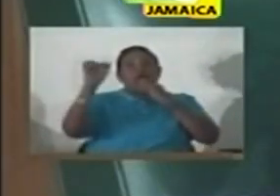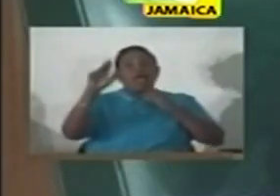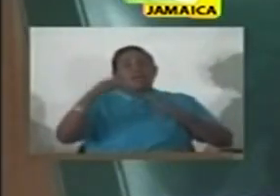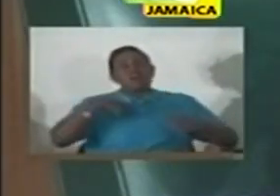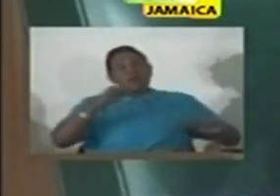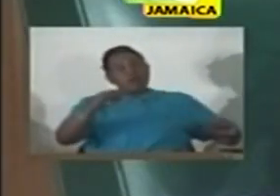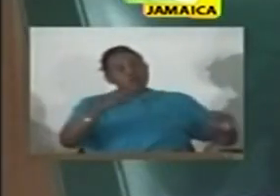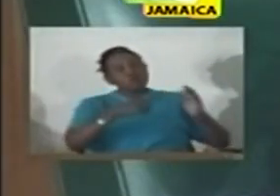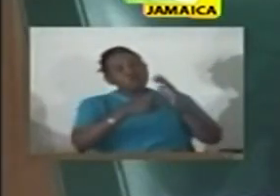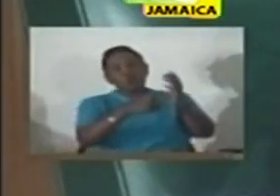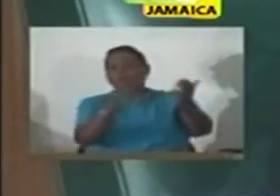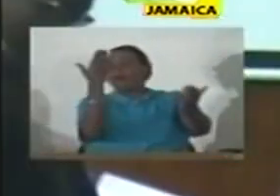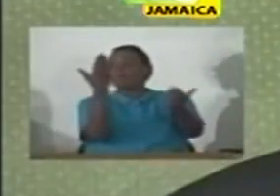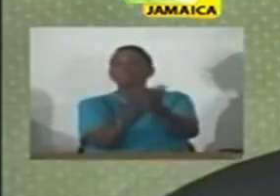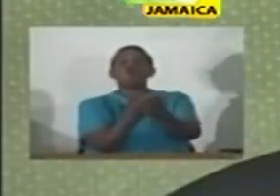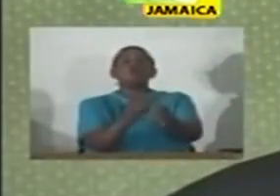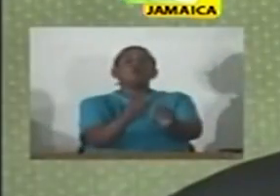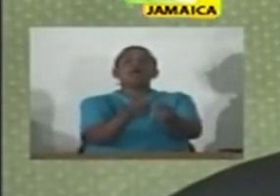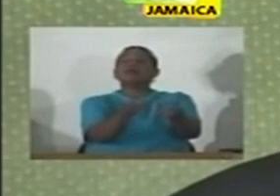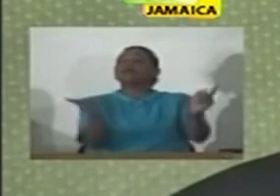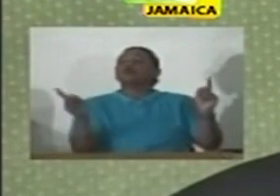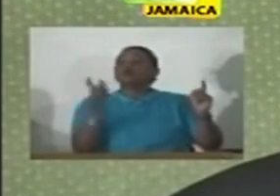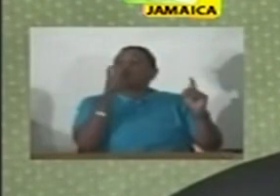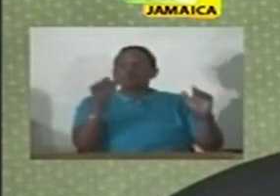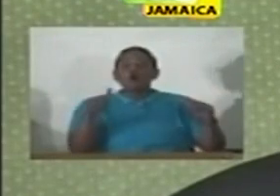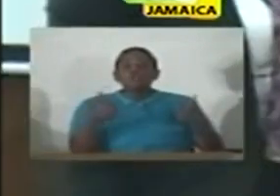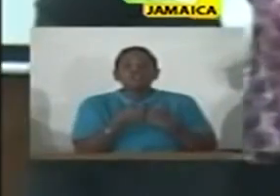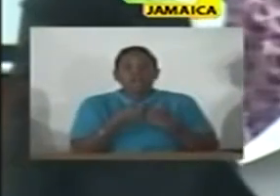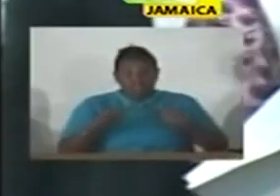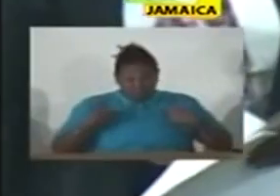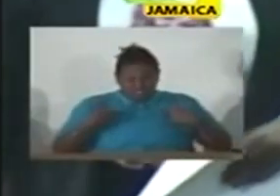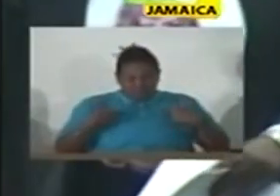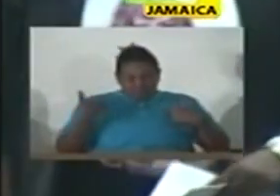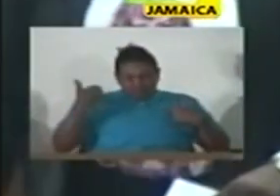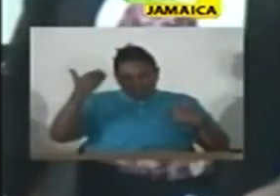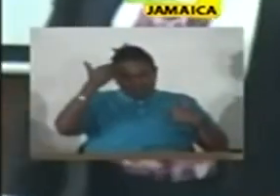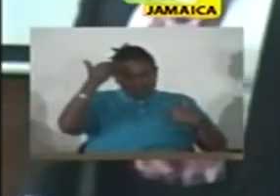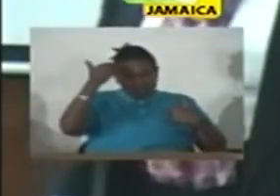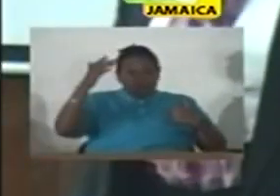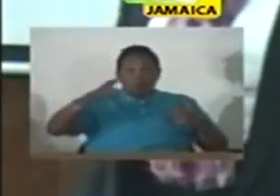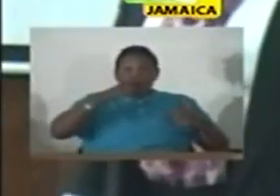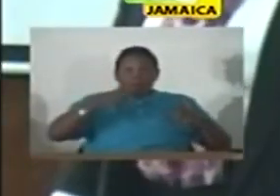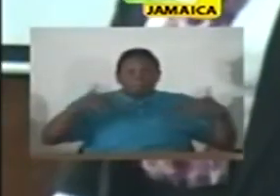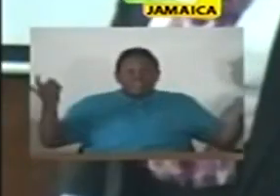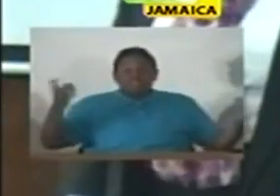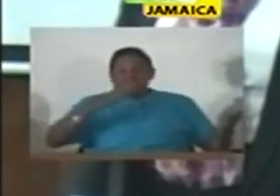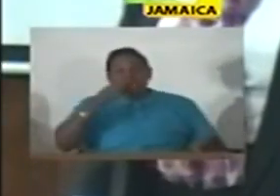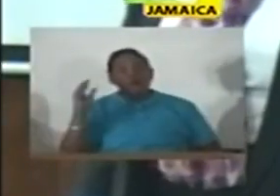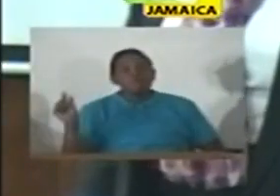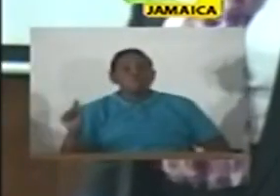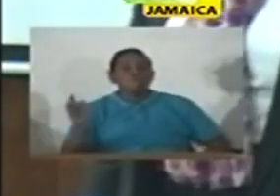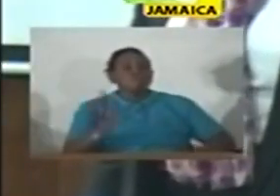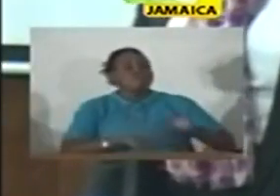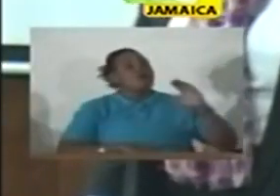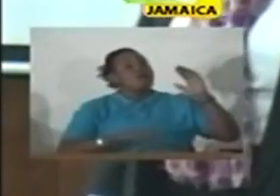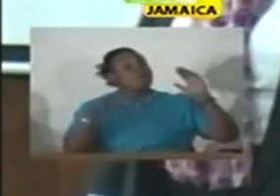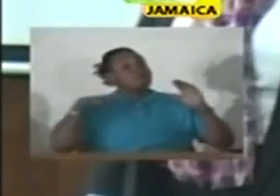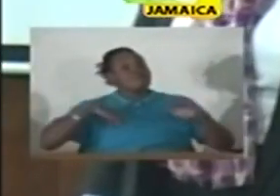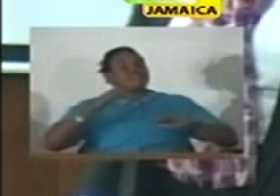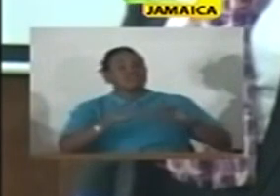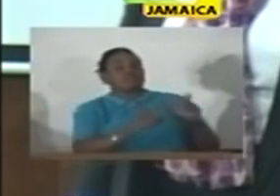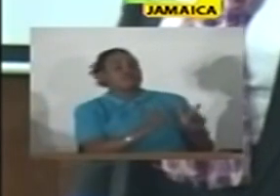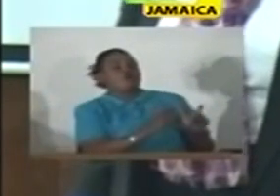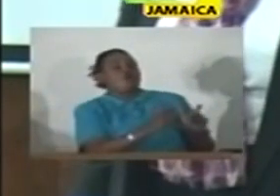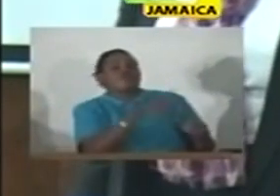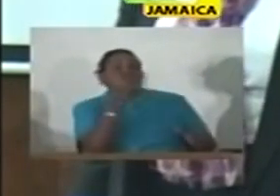can prove it to anyone who wants to challenge me on that. Mr. Speaker, small and